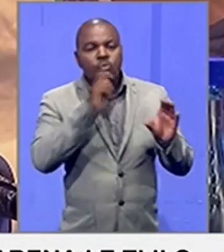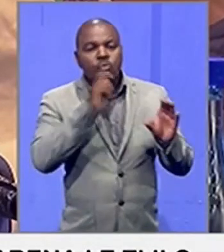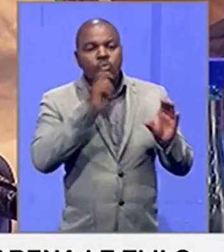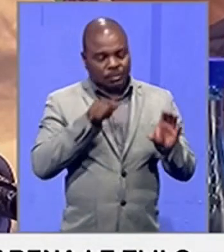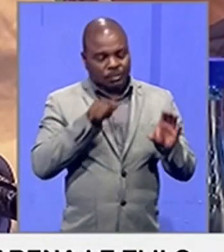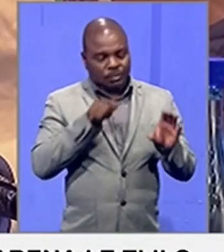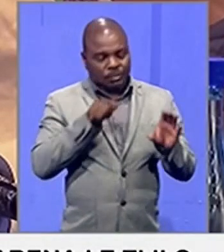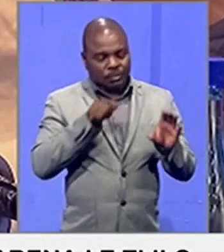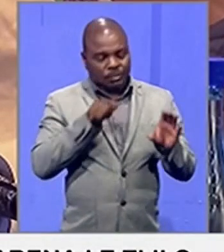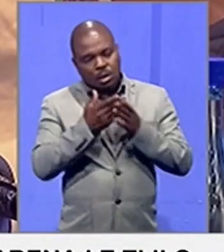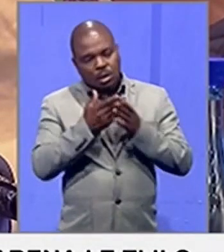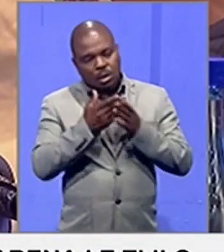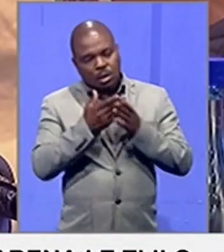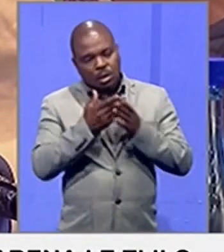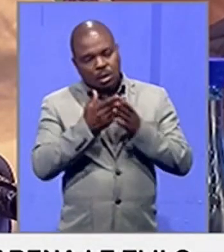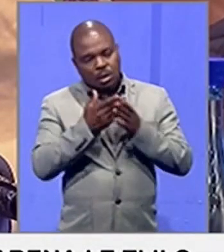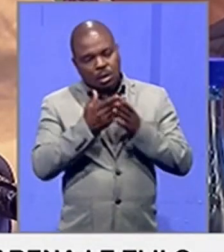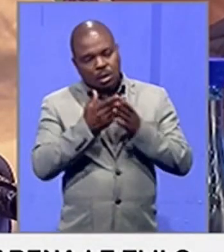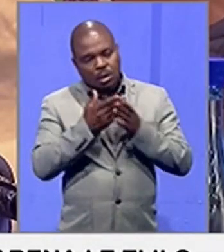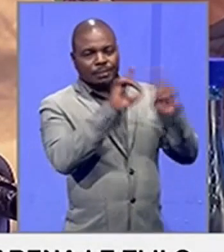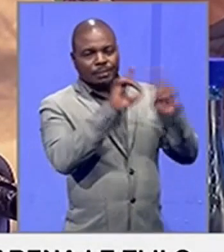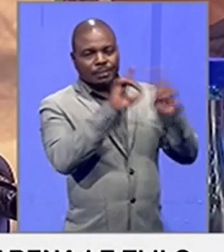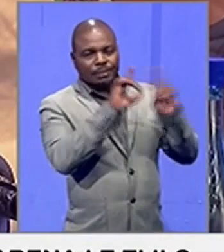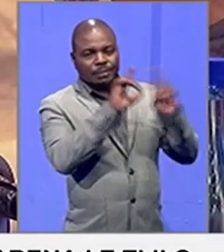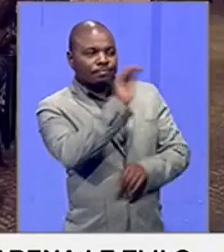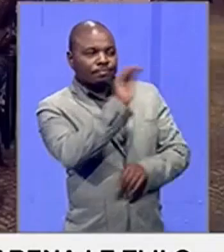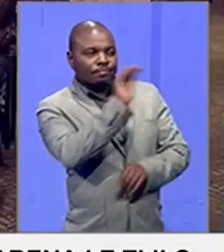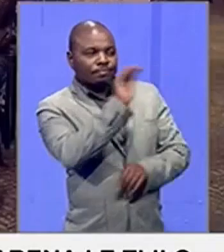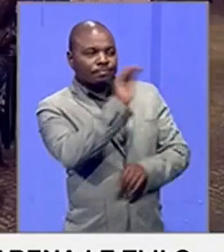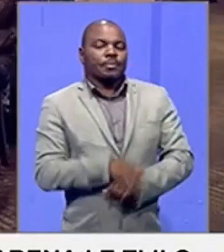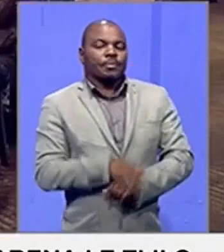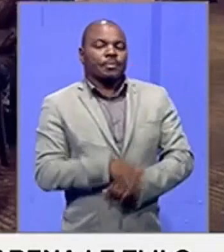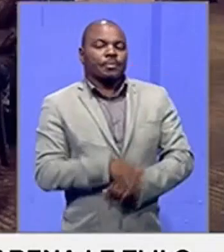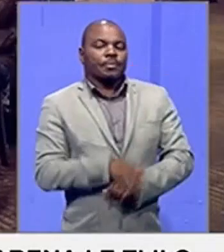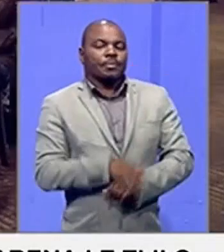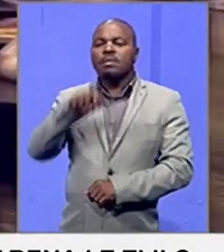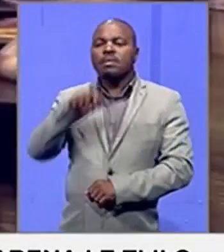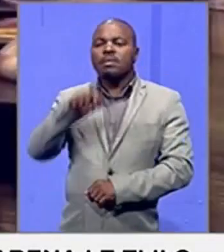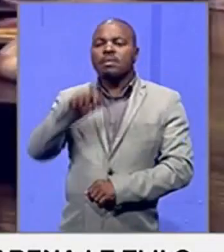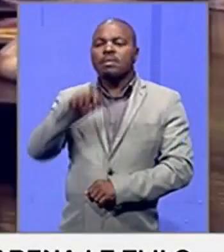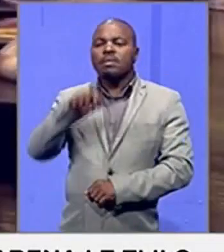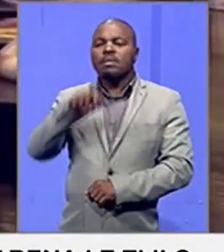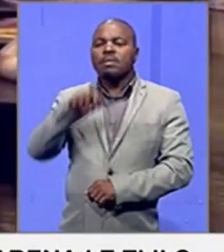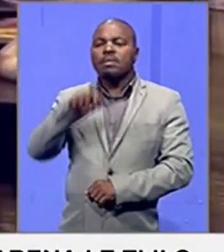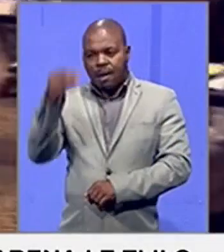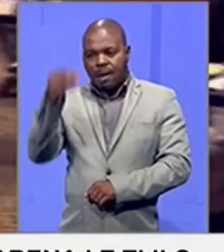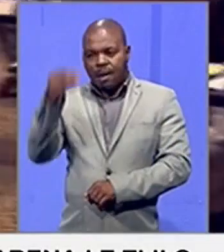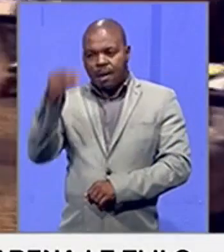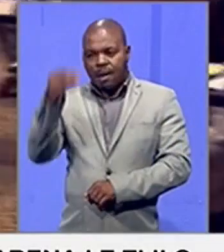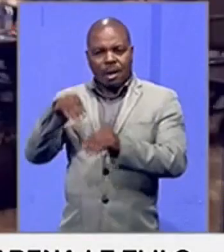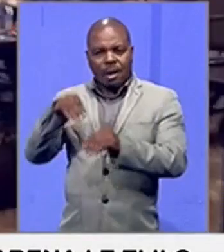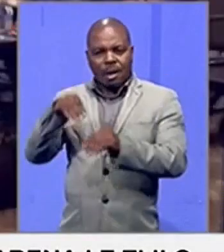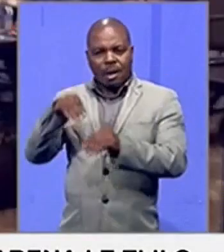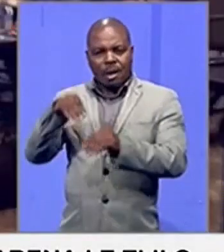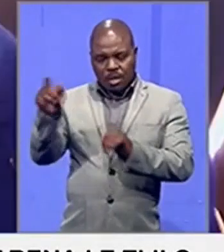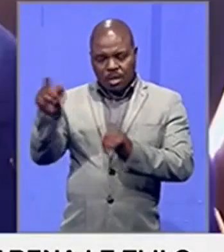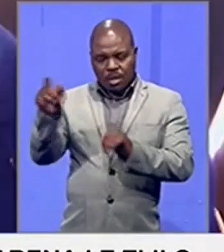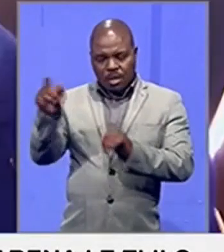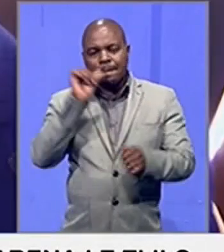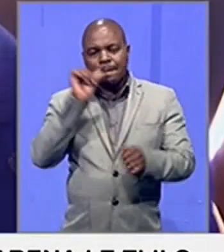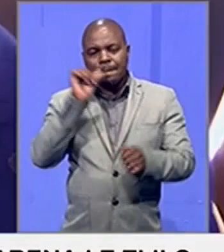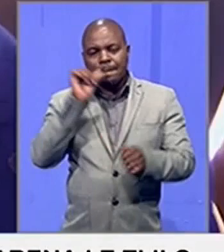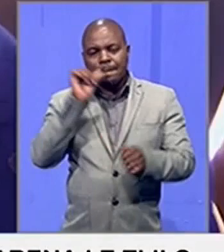is up to them to go to the department to get that information. Dikgosi tseo metse ya tsona e nang le meepo di amogetse tshwetso eno.